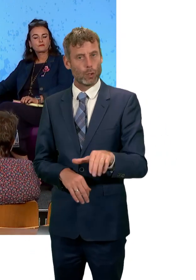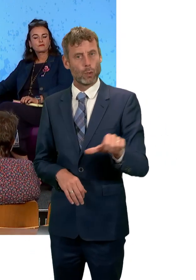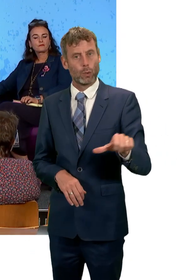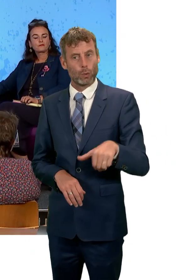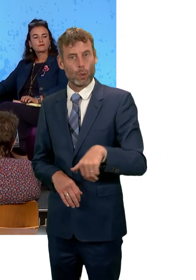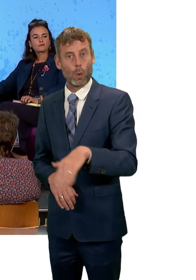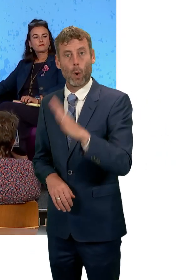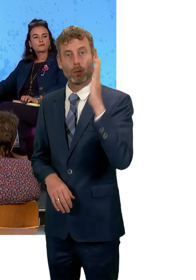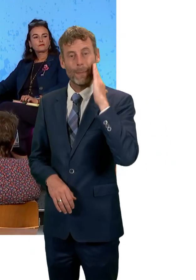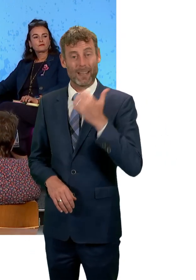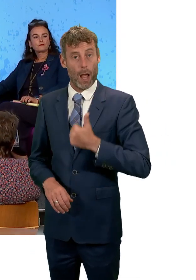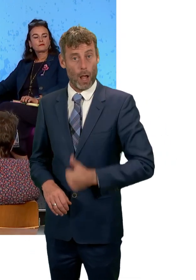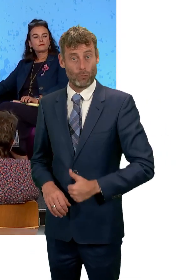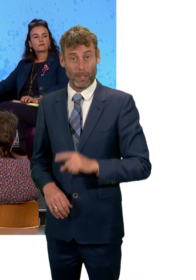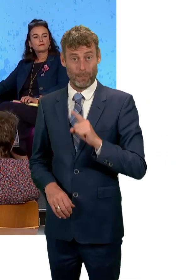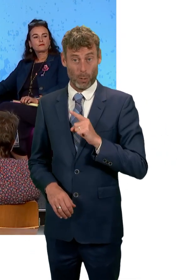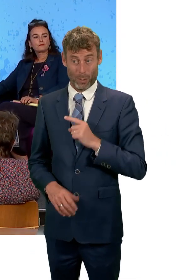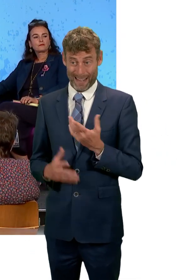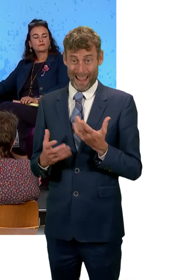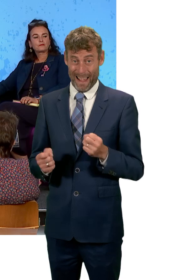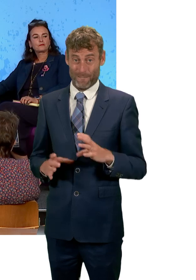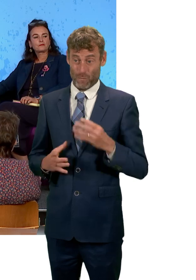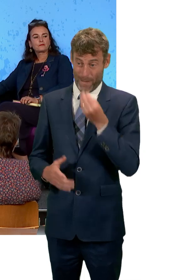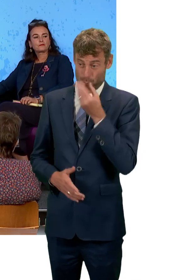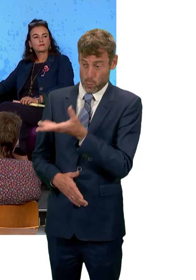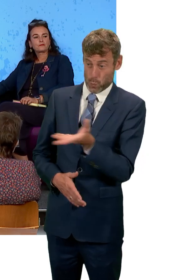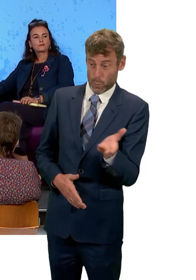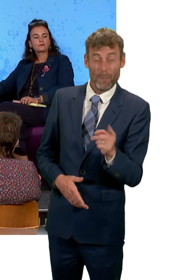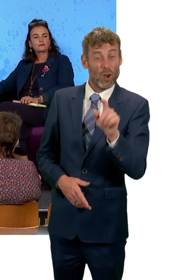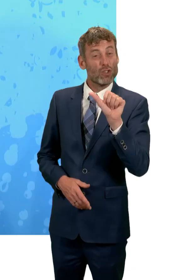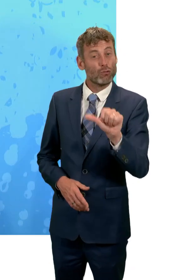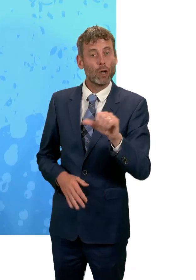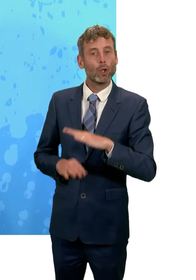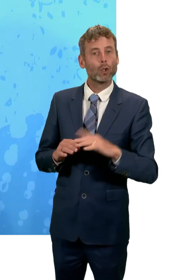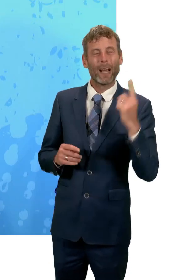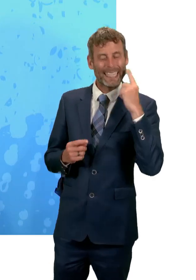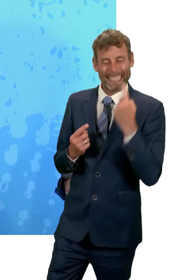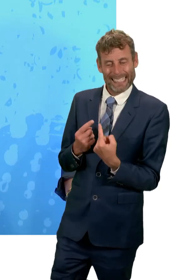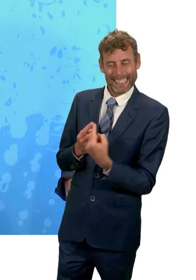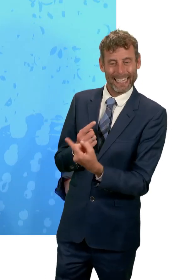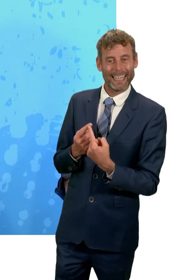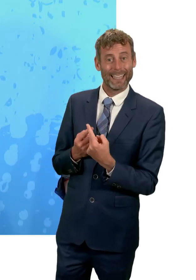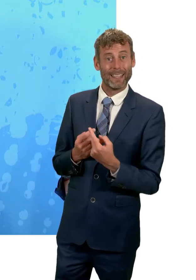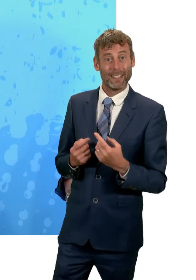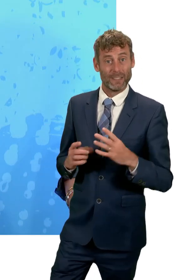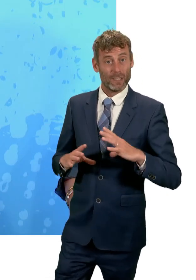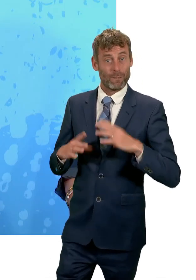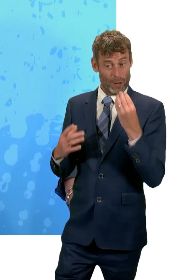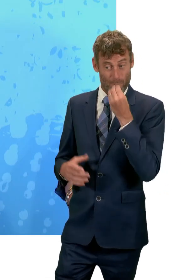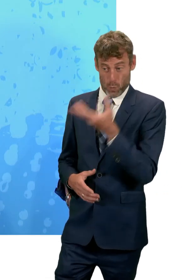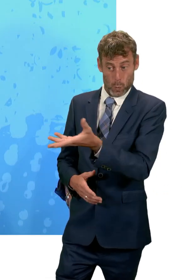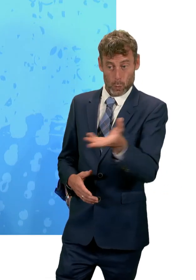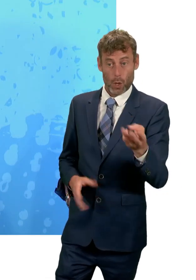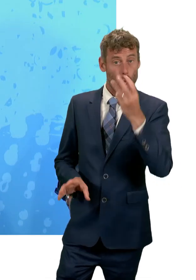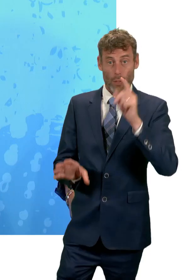free food these days, and yeah, there might be issues to get there, but there is free food, and 30 years ago there wasn't, and